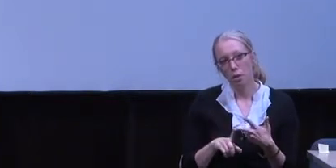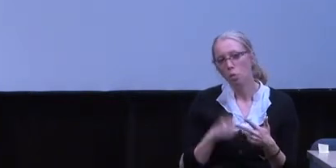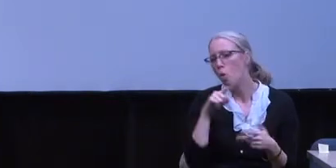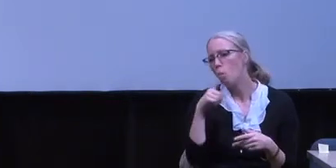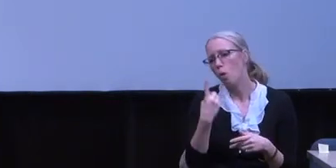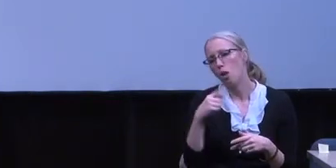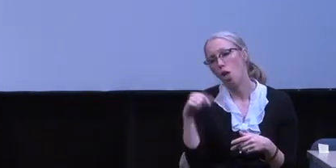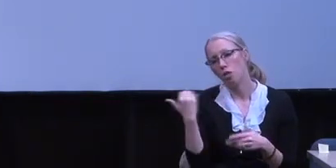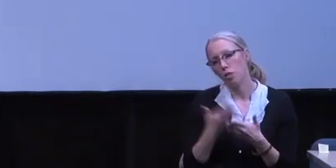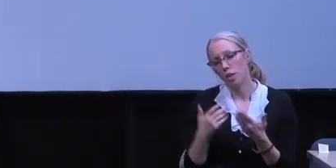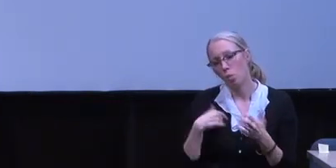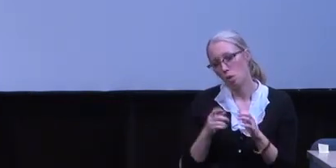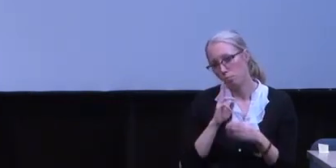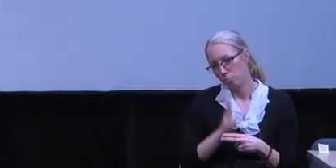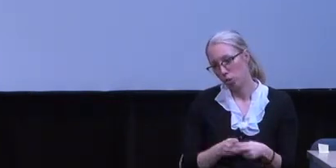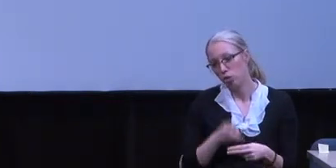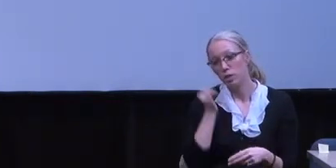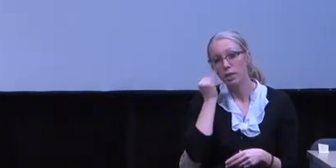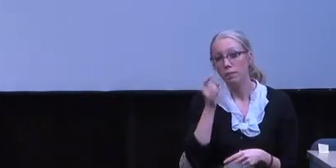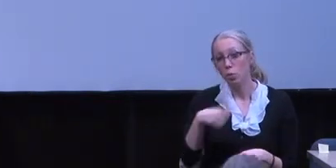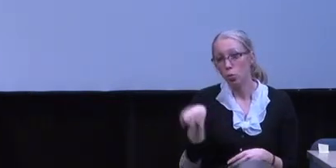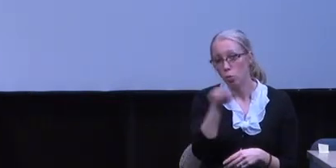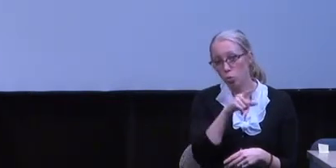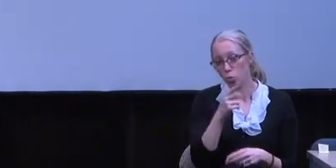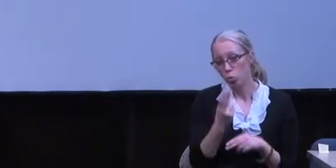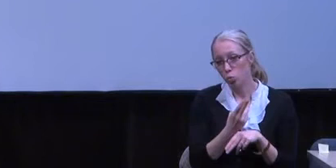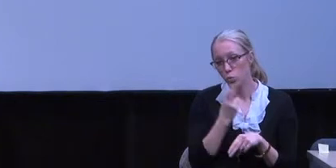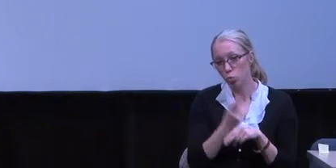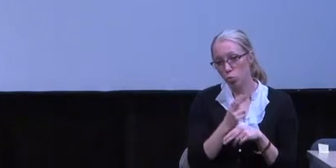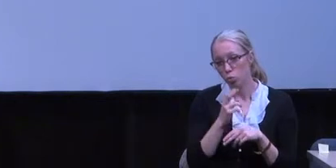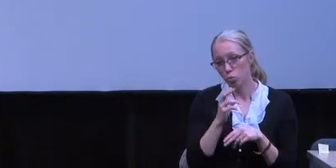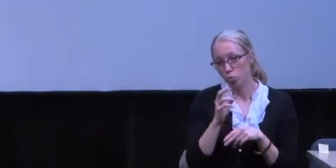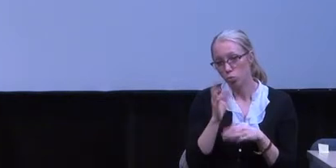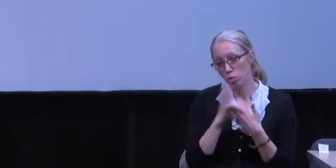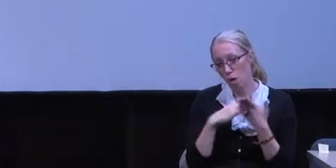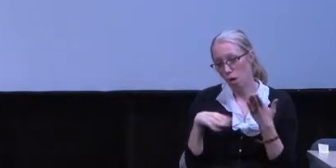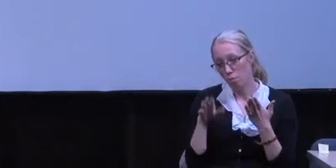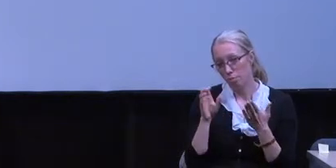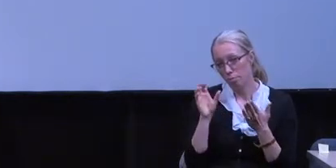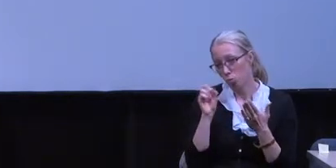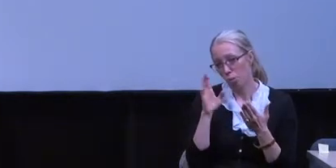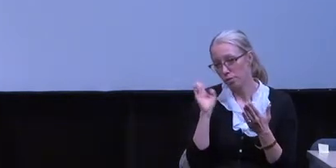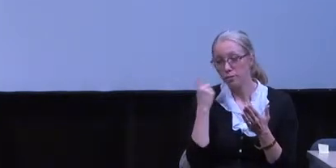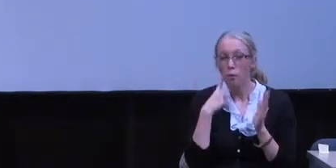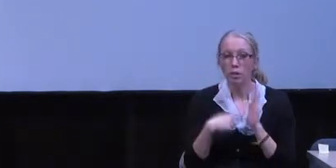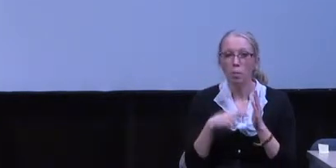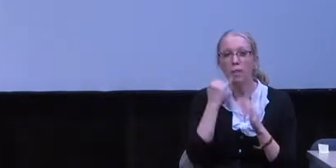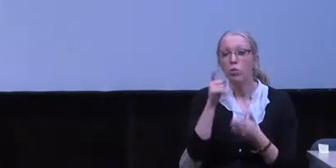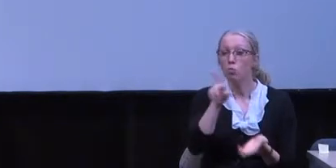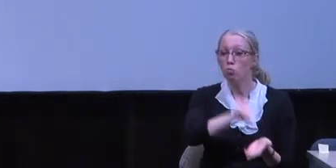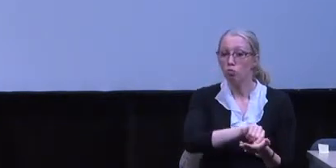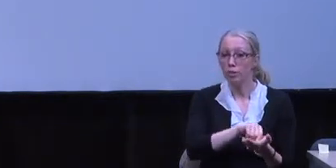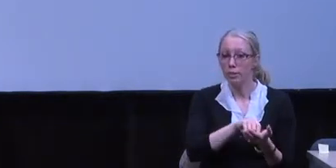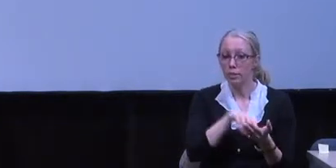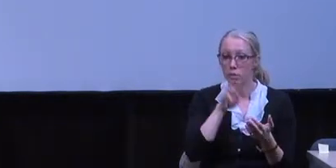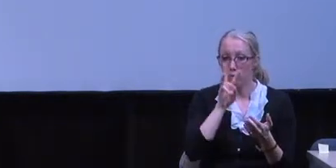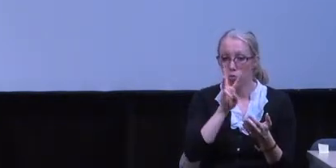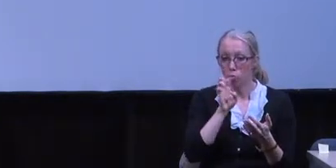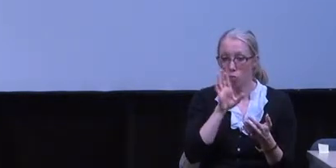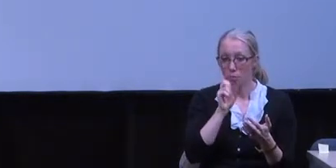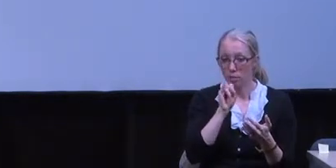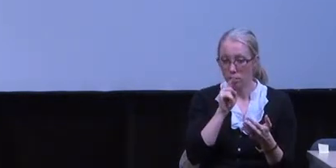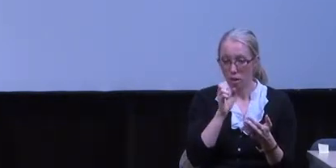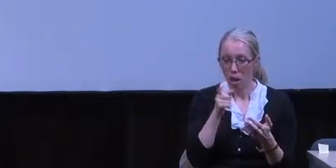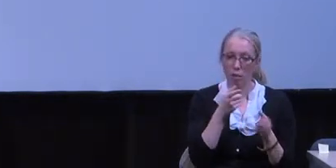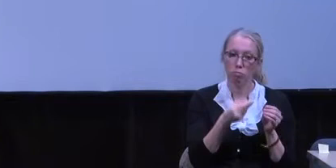quickly draw attention to is if you guys are utilizing sources, say you printed off a web page because you want the students to have that